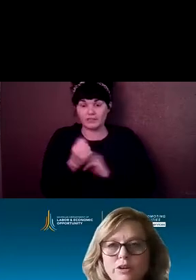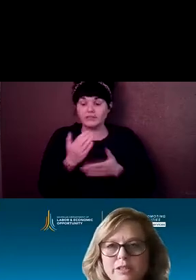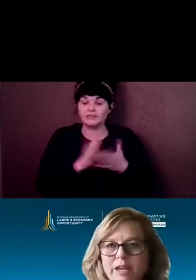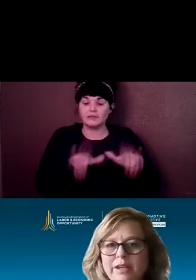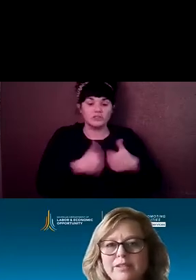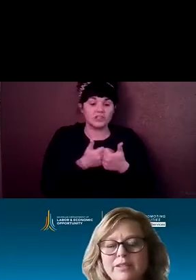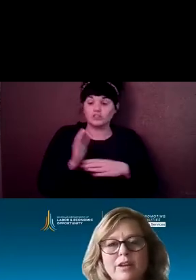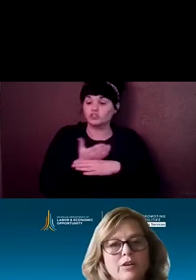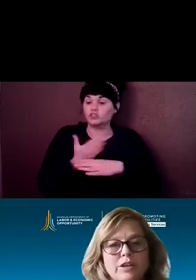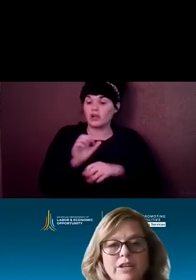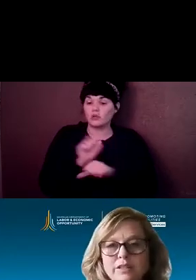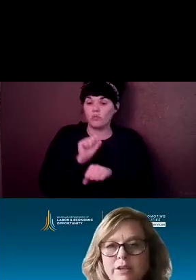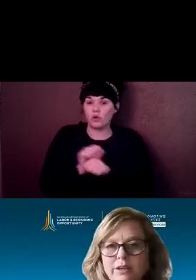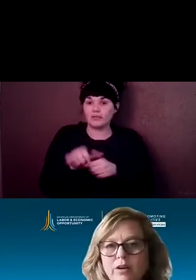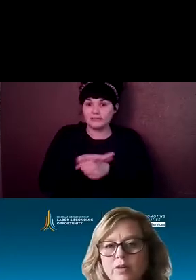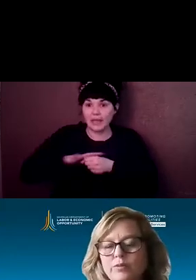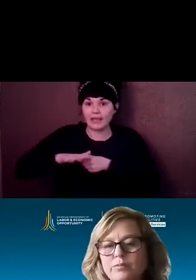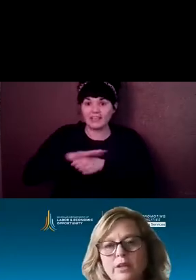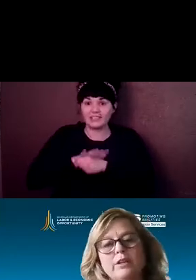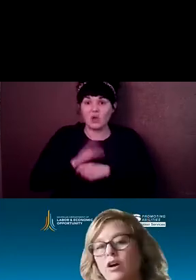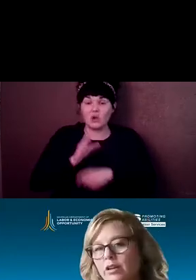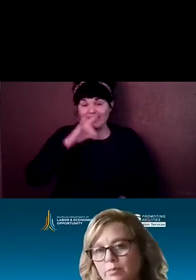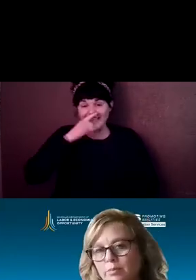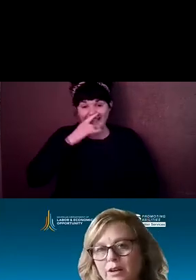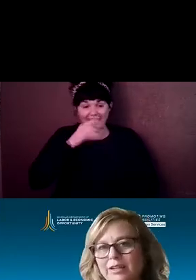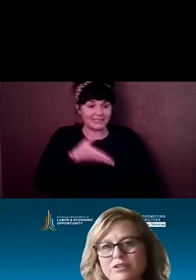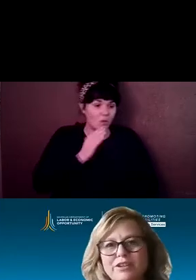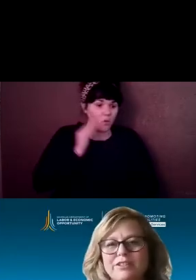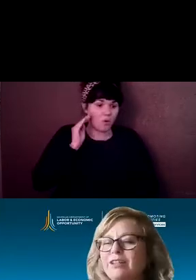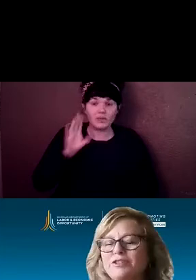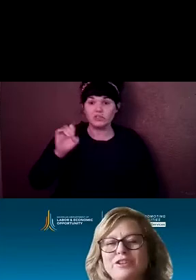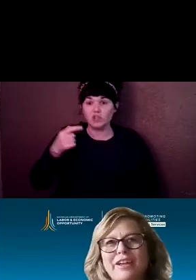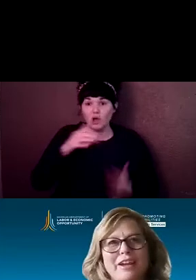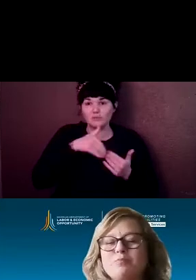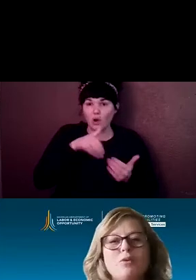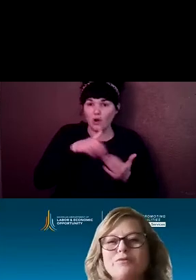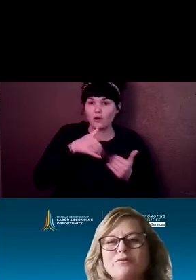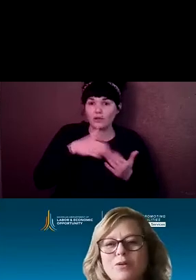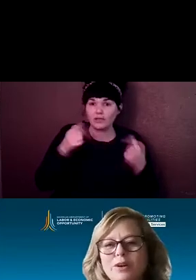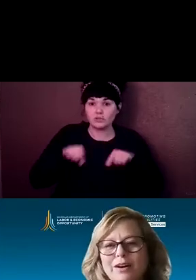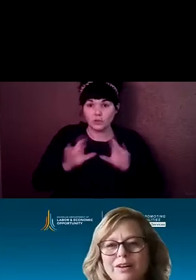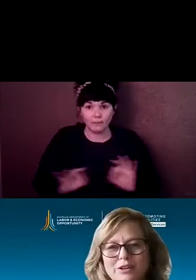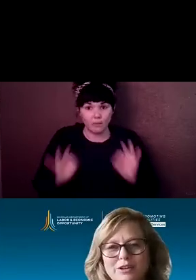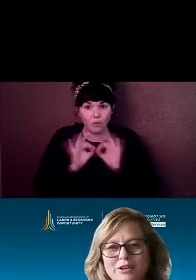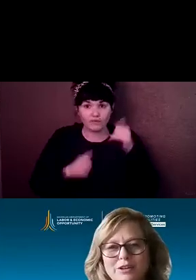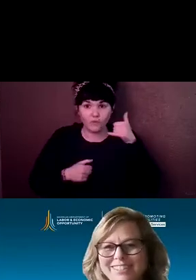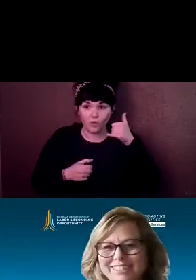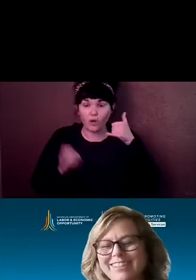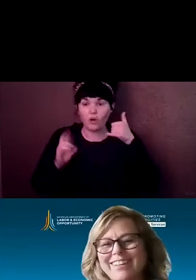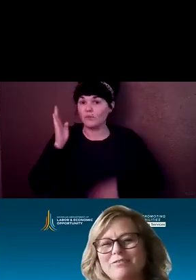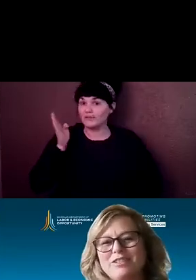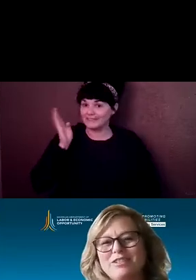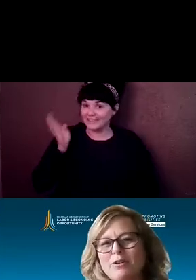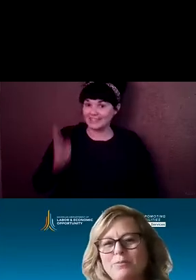shared workspace or kids being home, dogs barking during an important phone call or